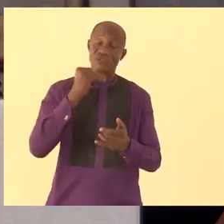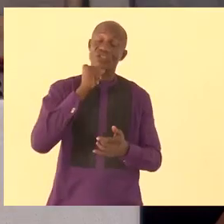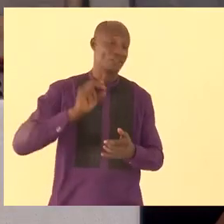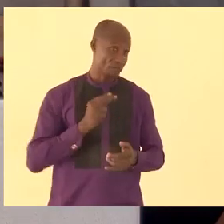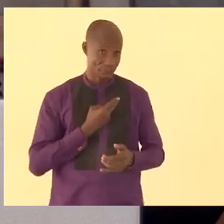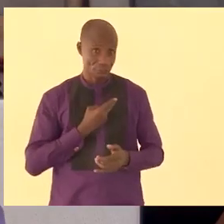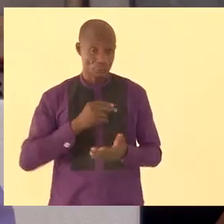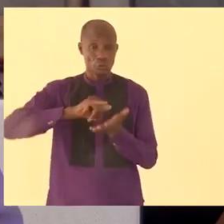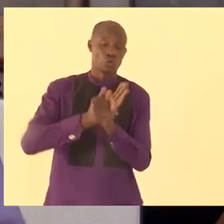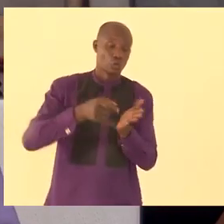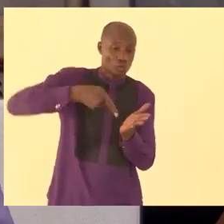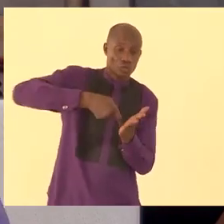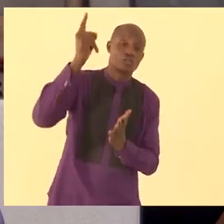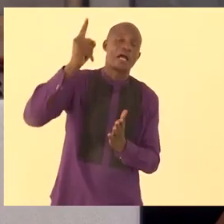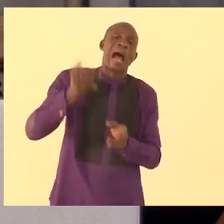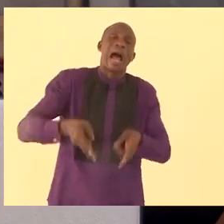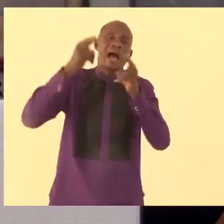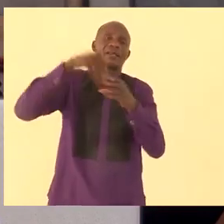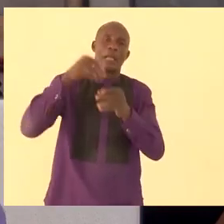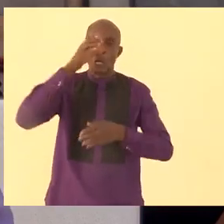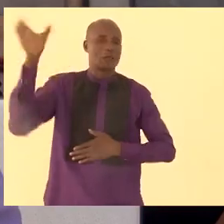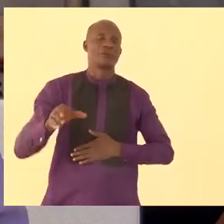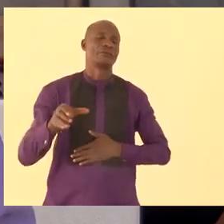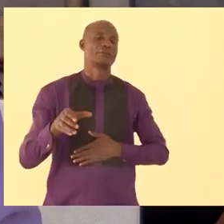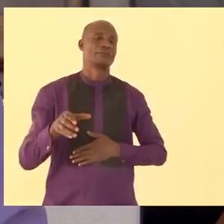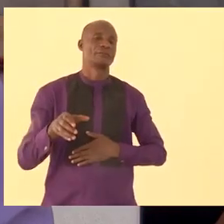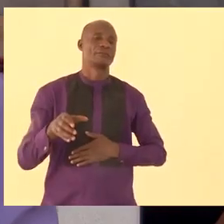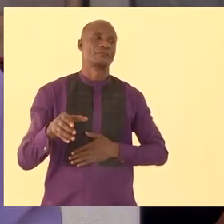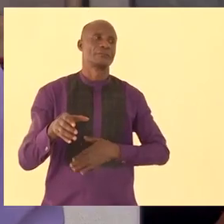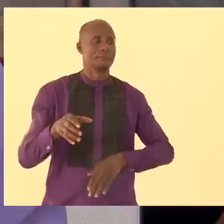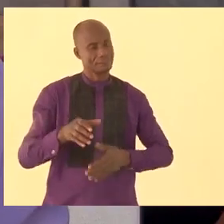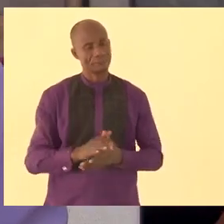highest in corruption, they couldn't be any of us.